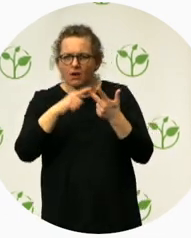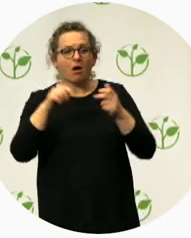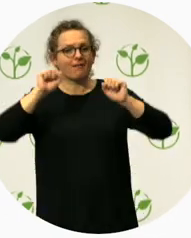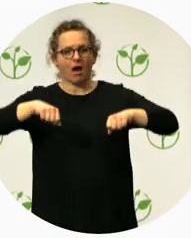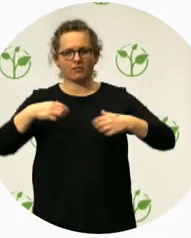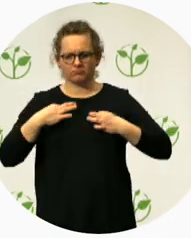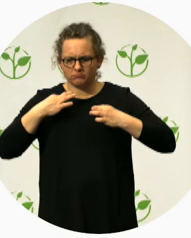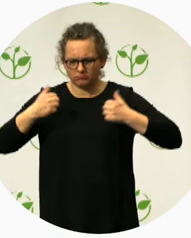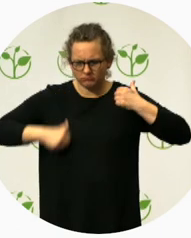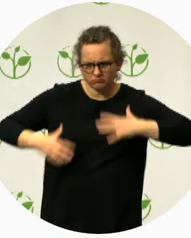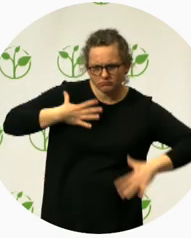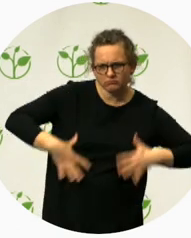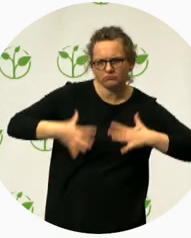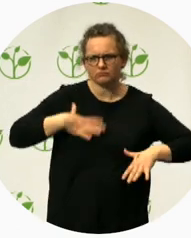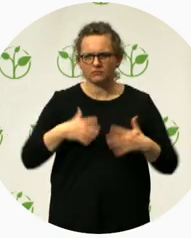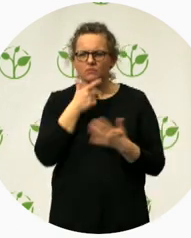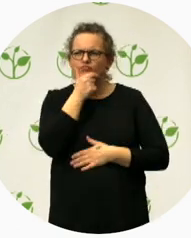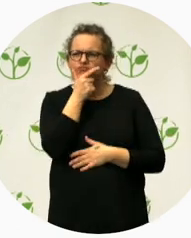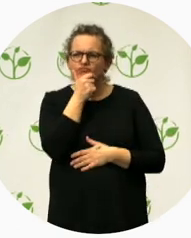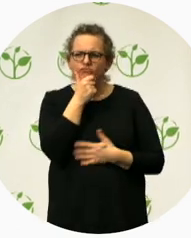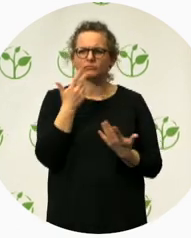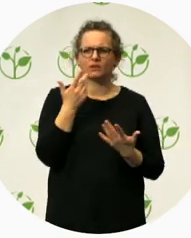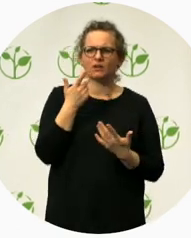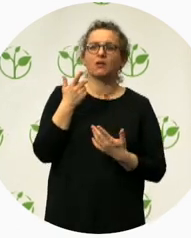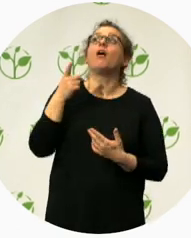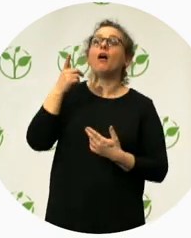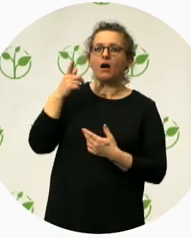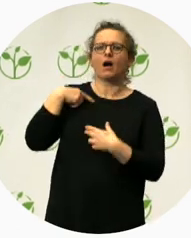weather is like. It will take us longer to get to the bus stop to get to work.